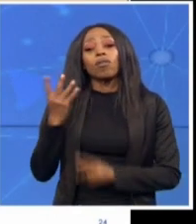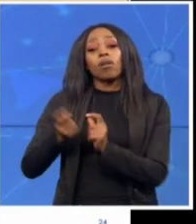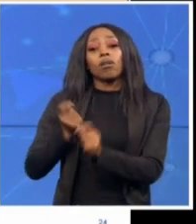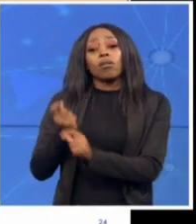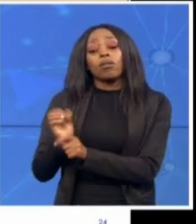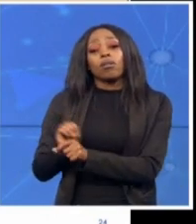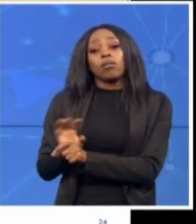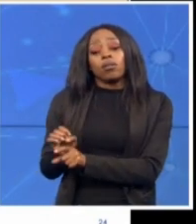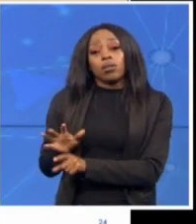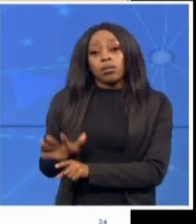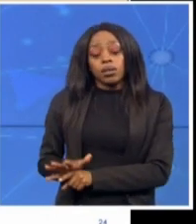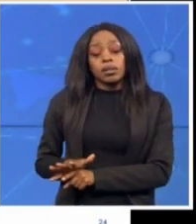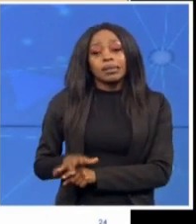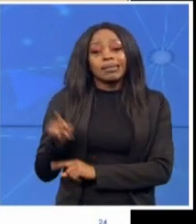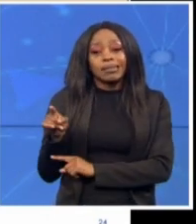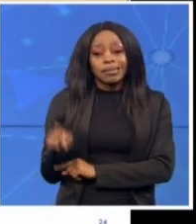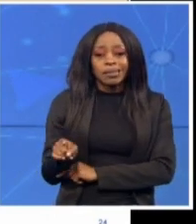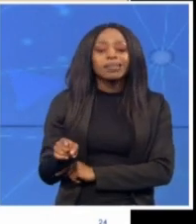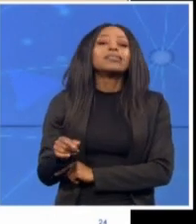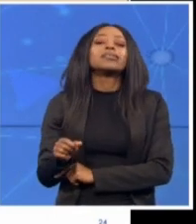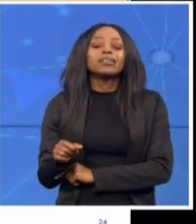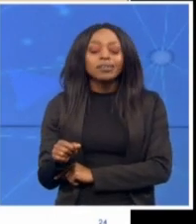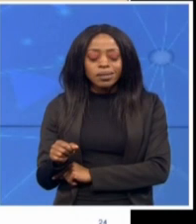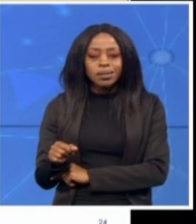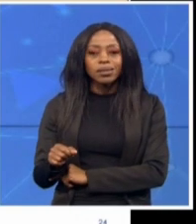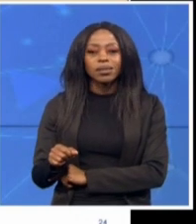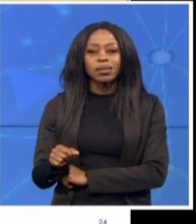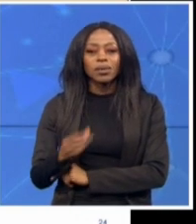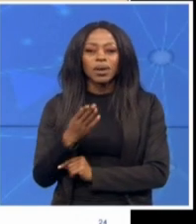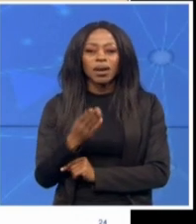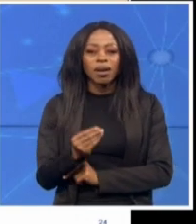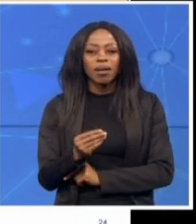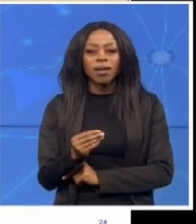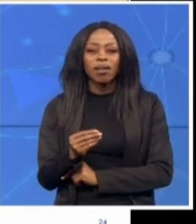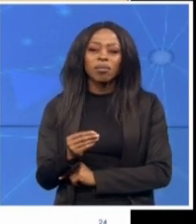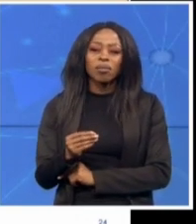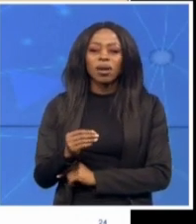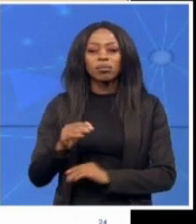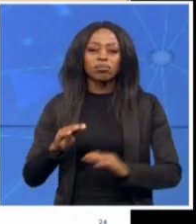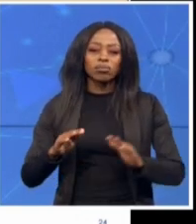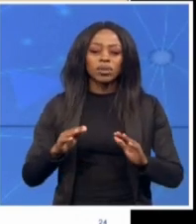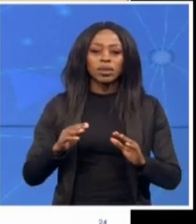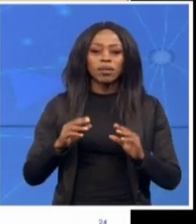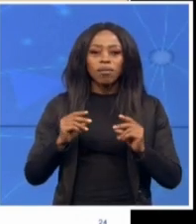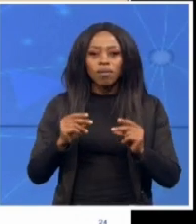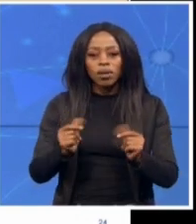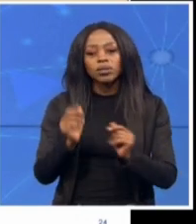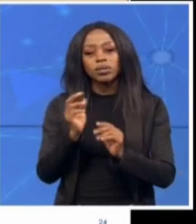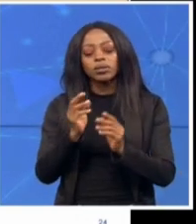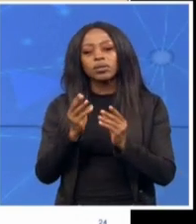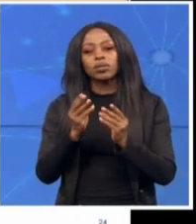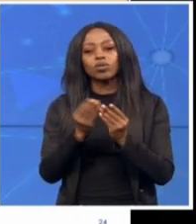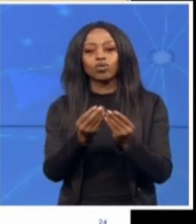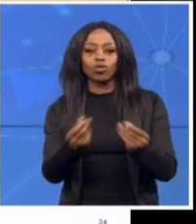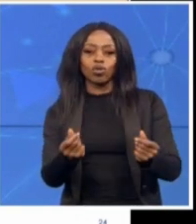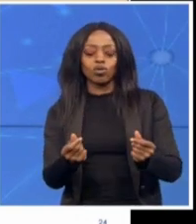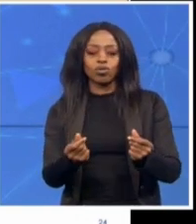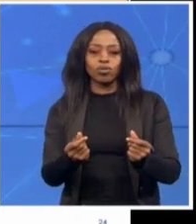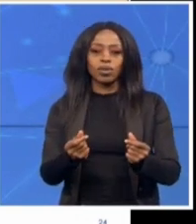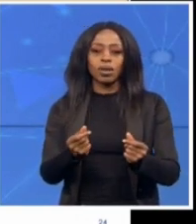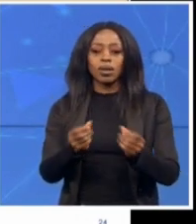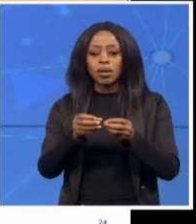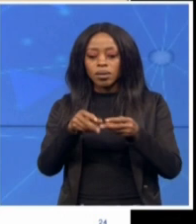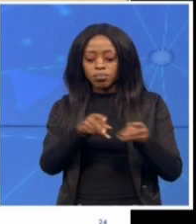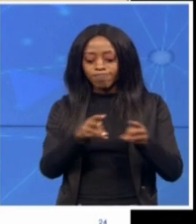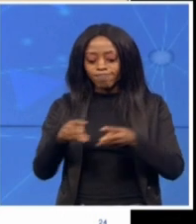this, what we call an agile titrated response with multiple actions in response to predetermined triggers as we enter the